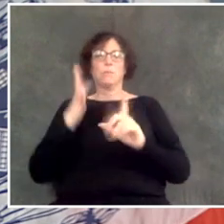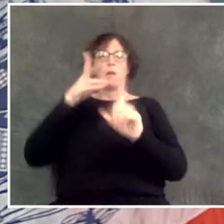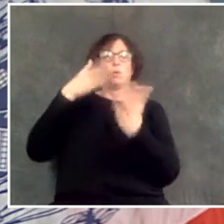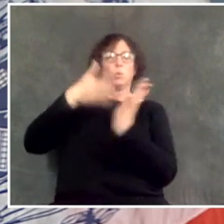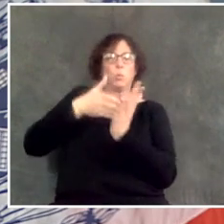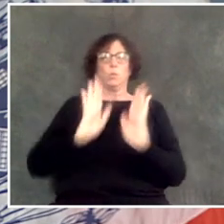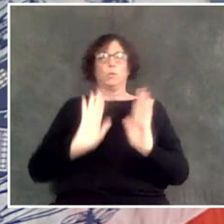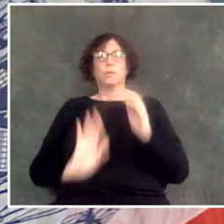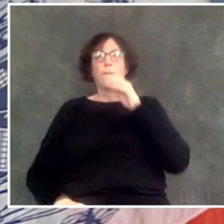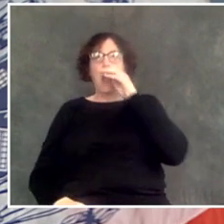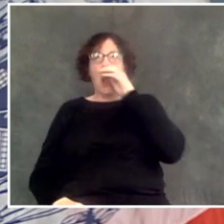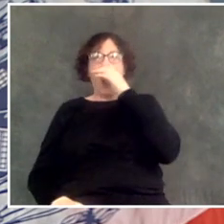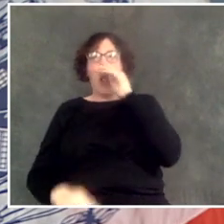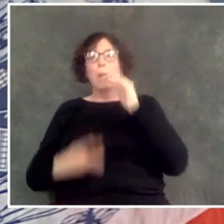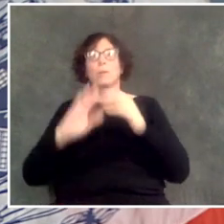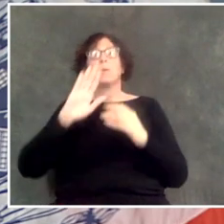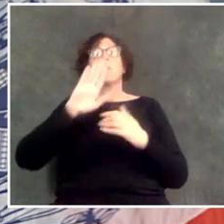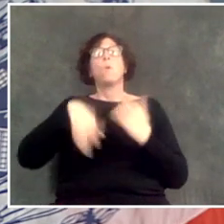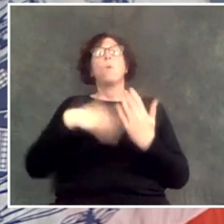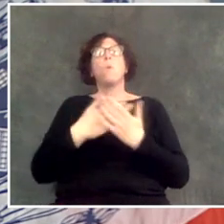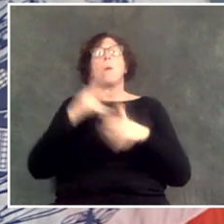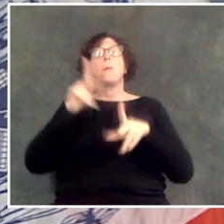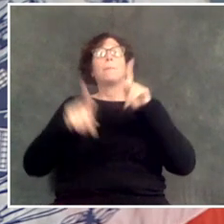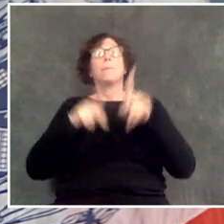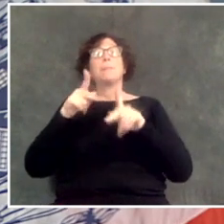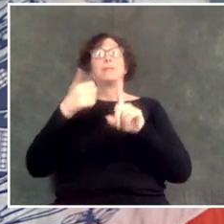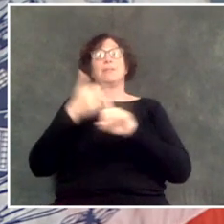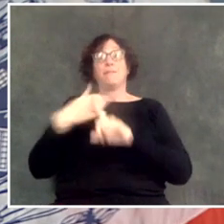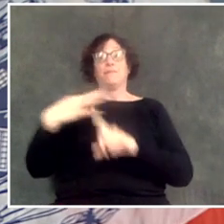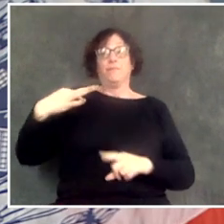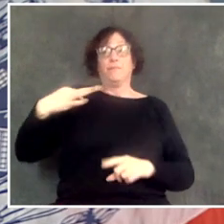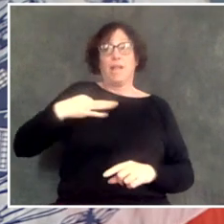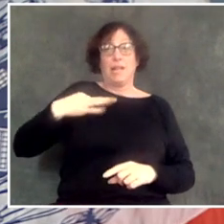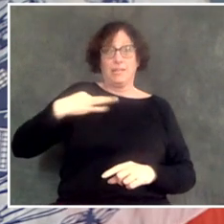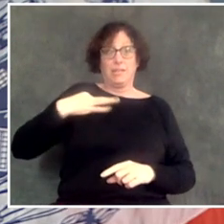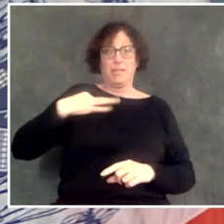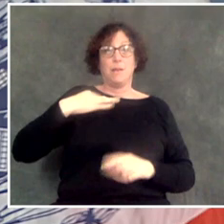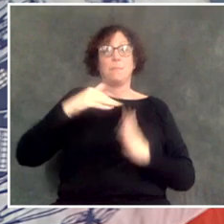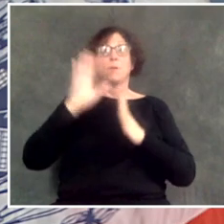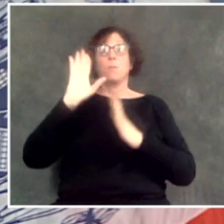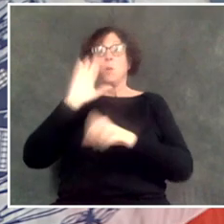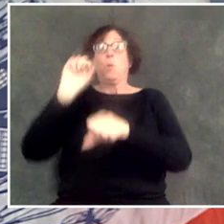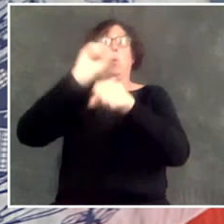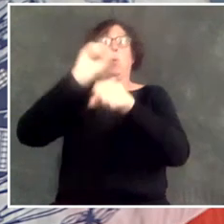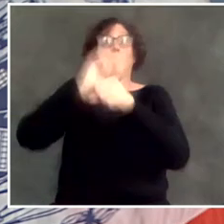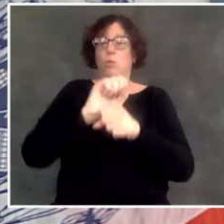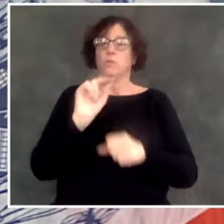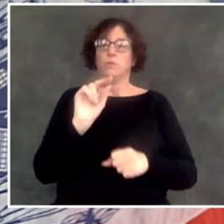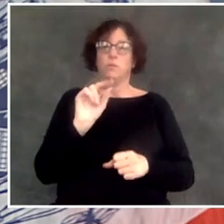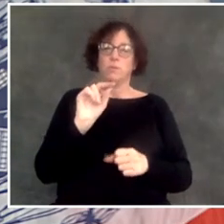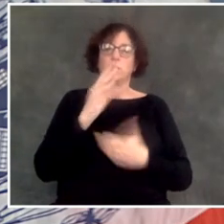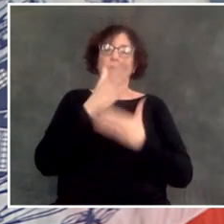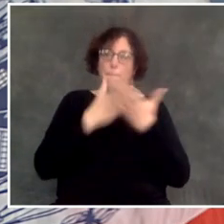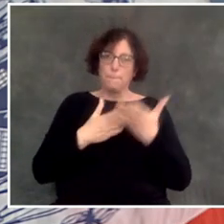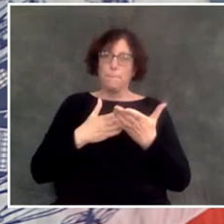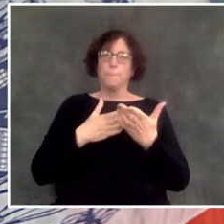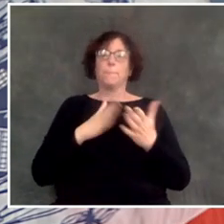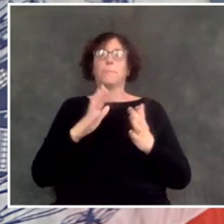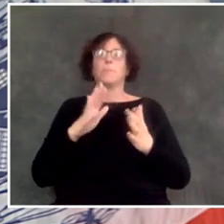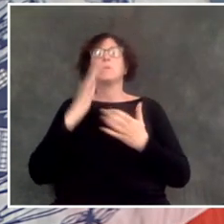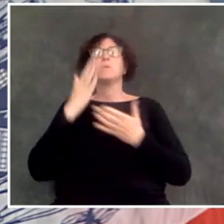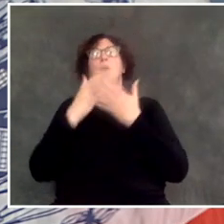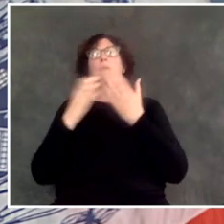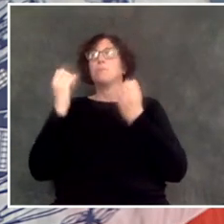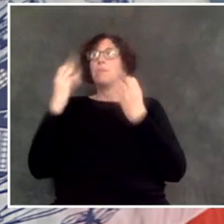numbers we're talking about and the speed that we have to achieve this, and this is unprecedented. I think we've all acclimated to a crisis, but we're still